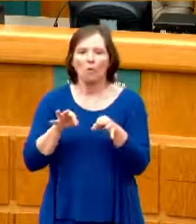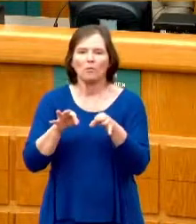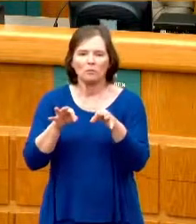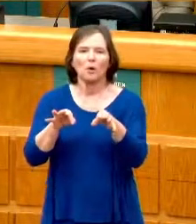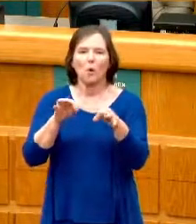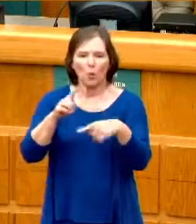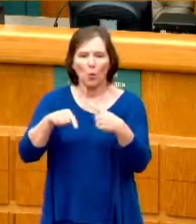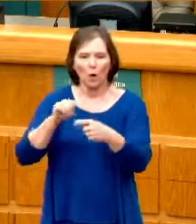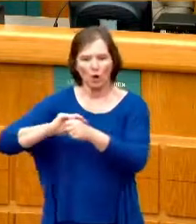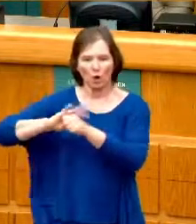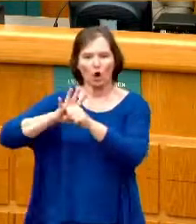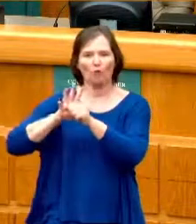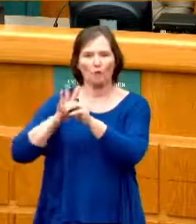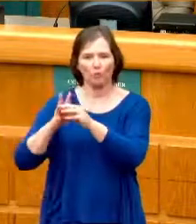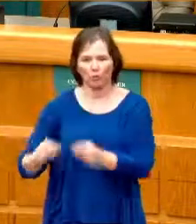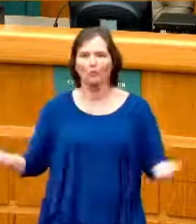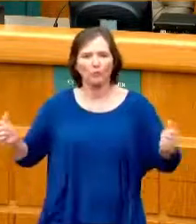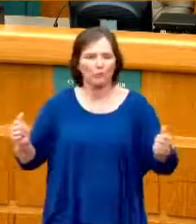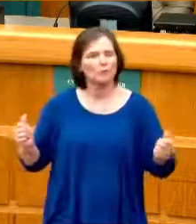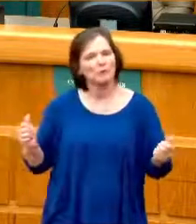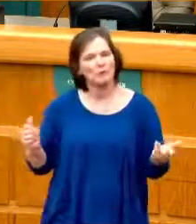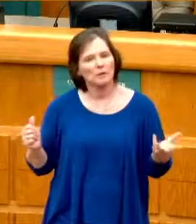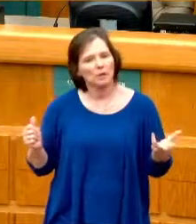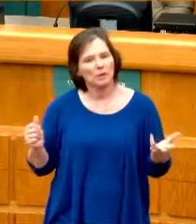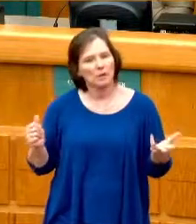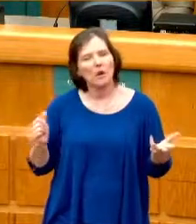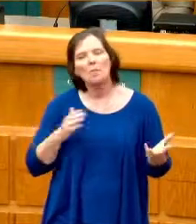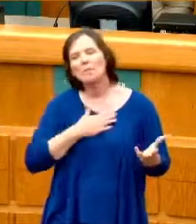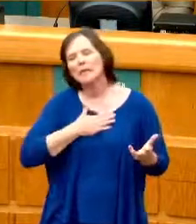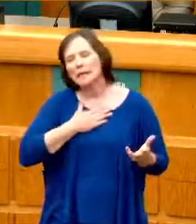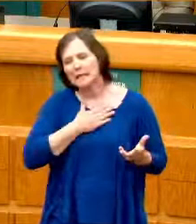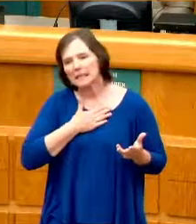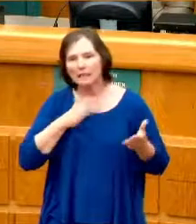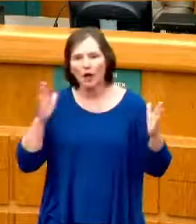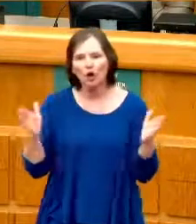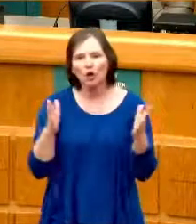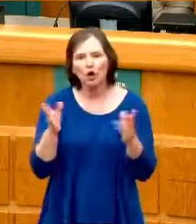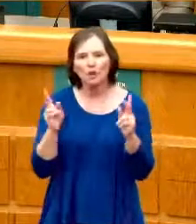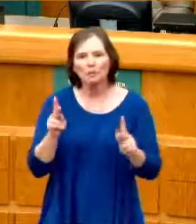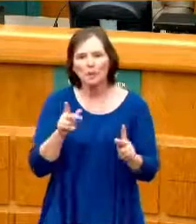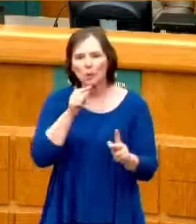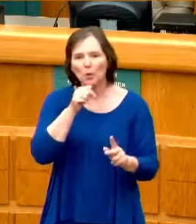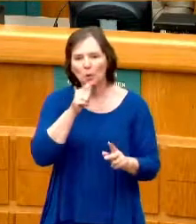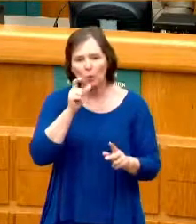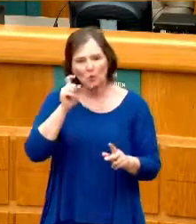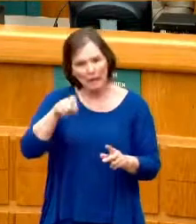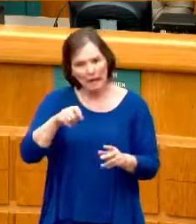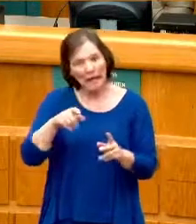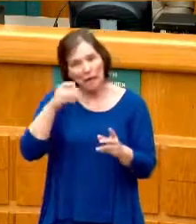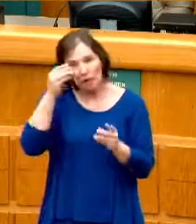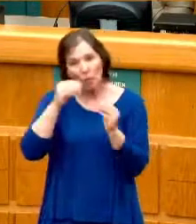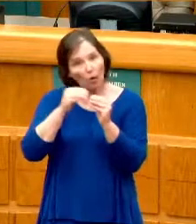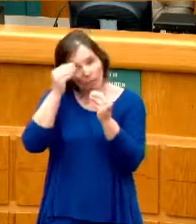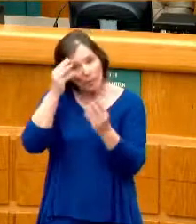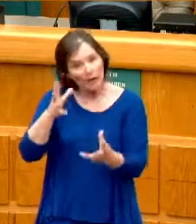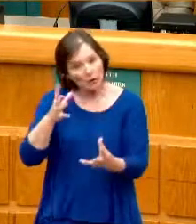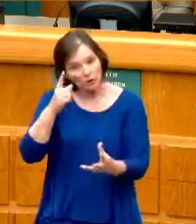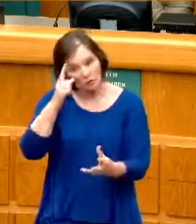certain that we're doing our part in encouraging people who need more information, that's